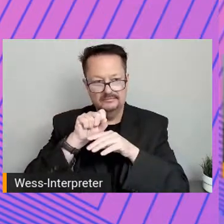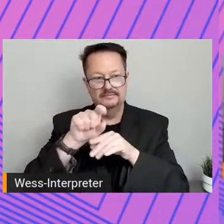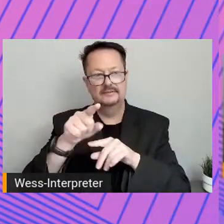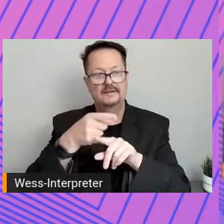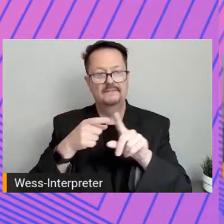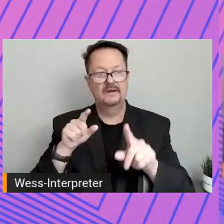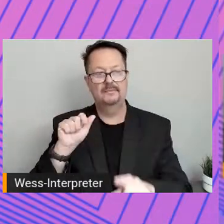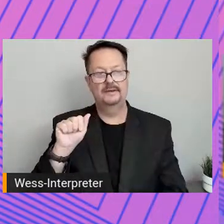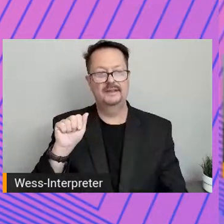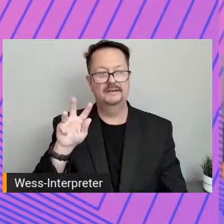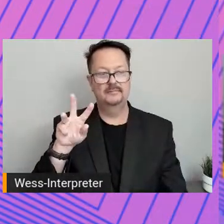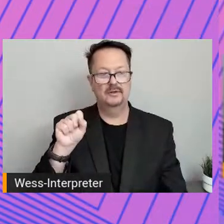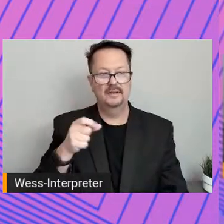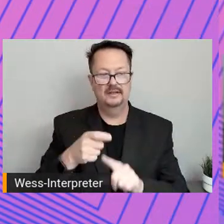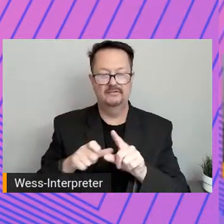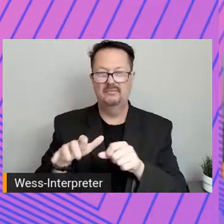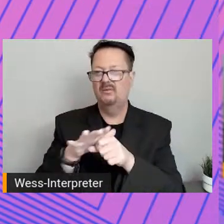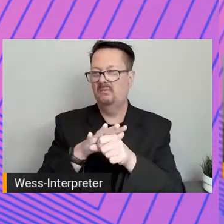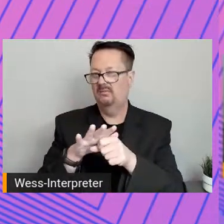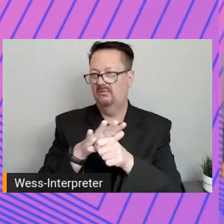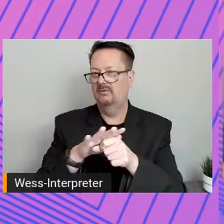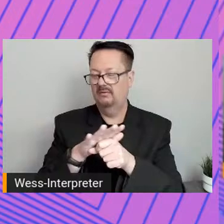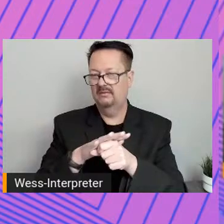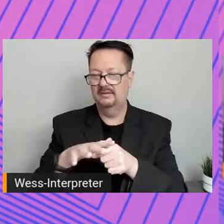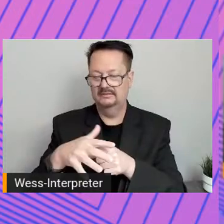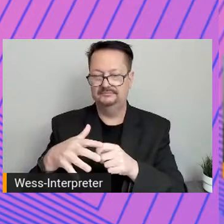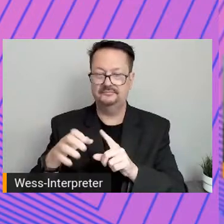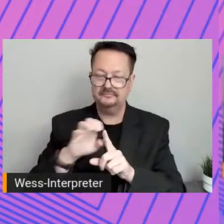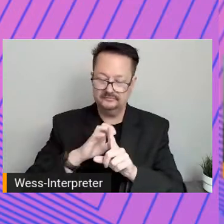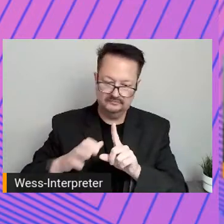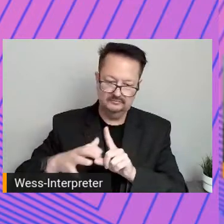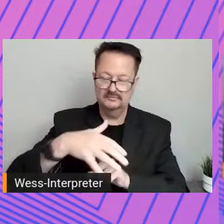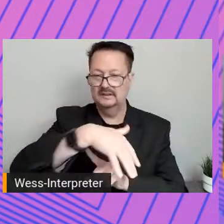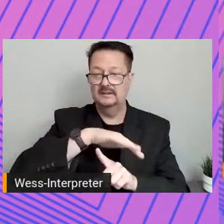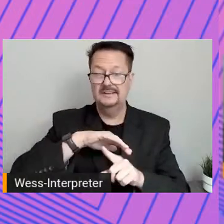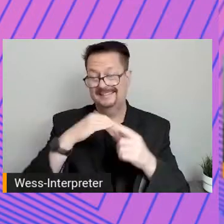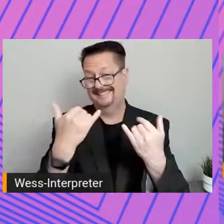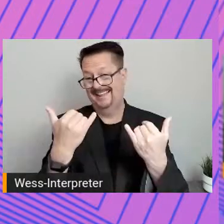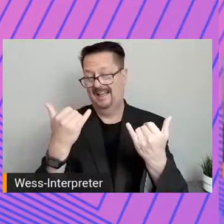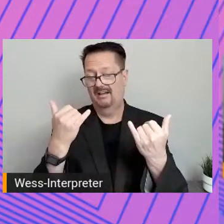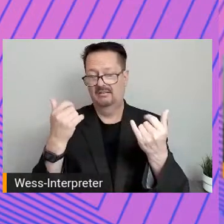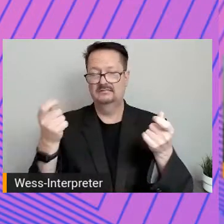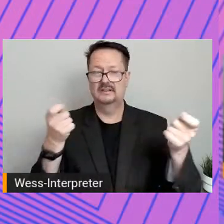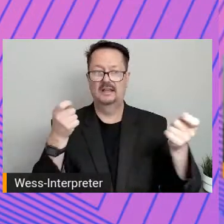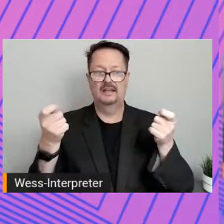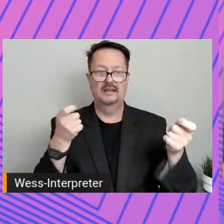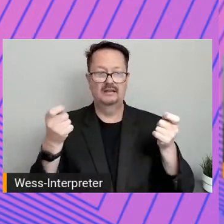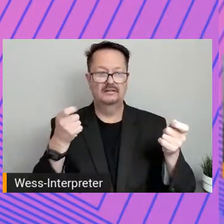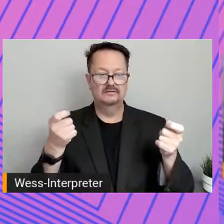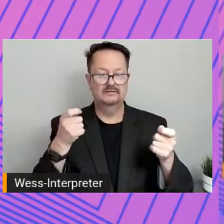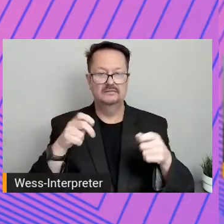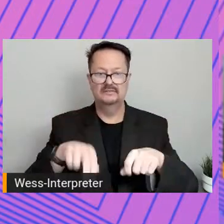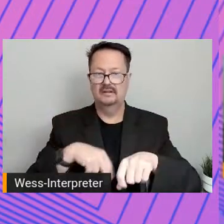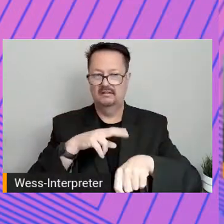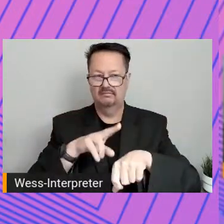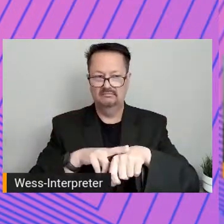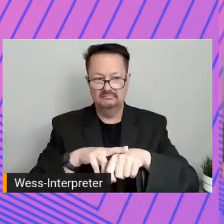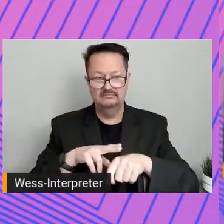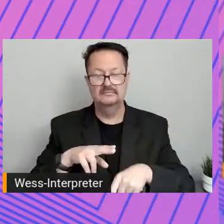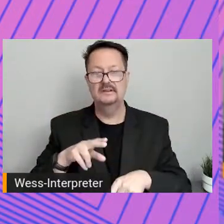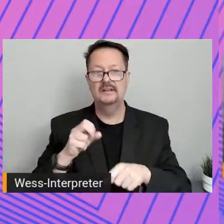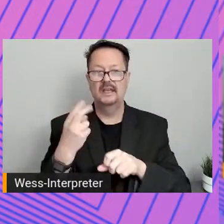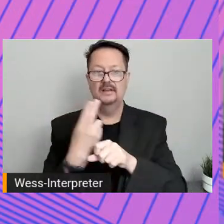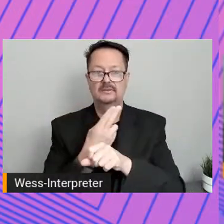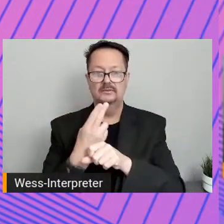environment. And now this is handled natively, so you can do that. With our collaboration, it allows developers to use